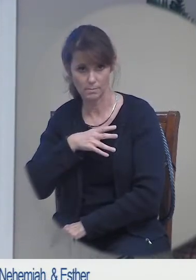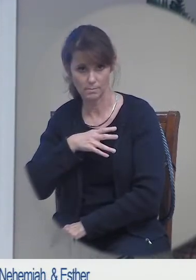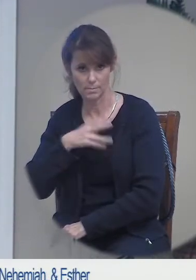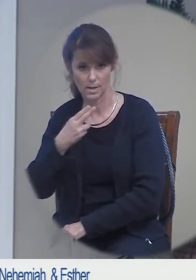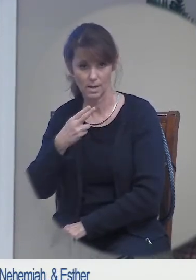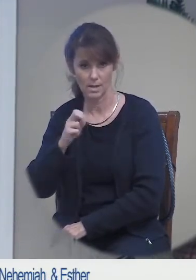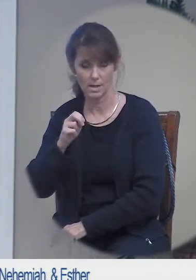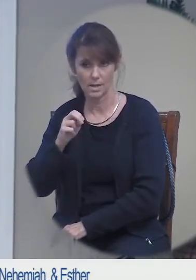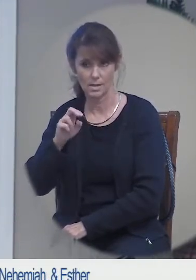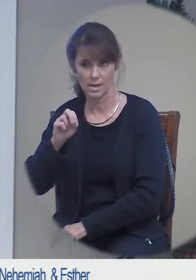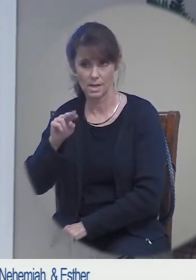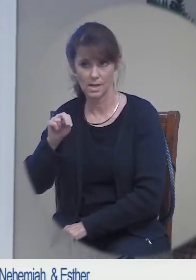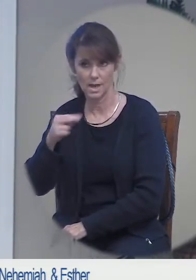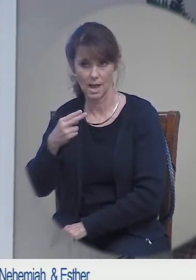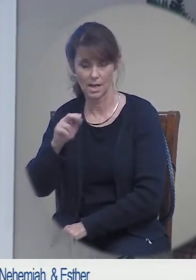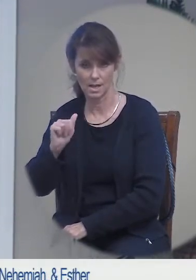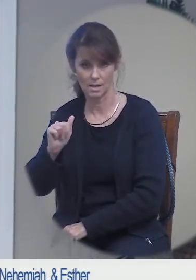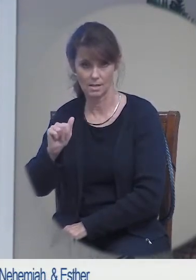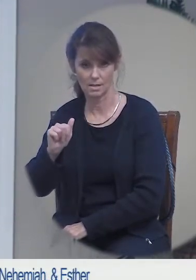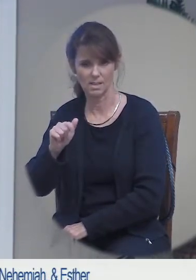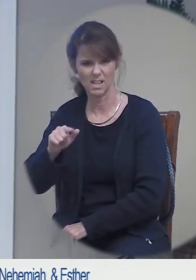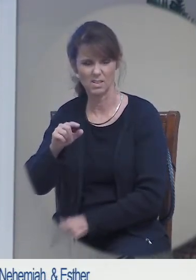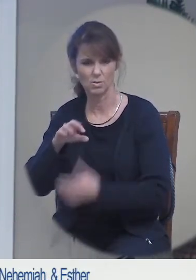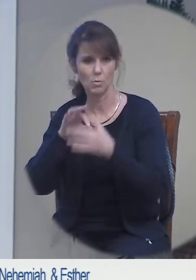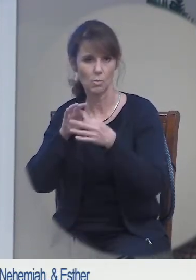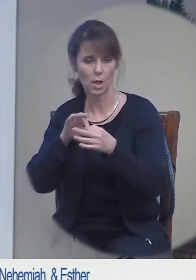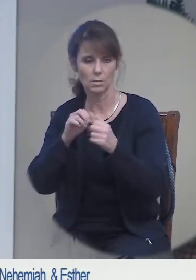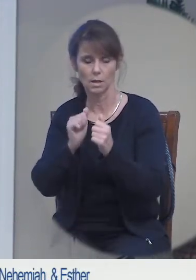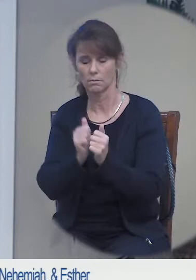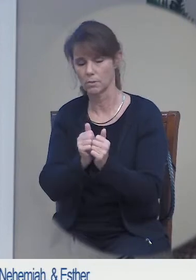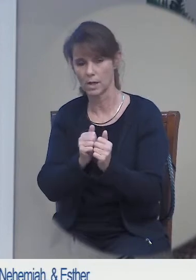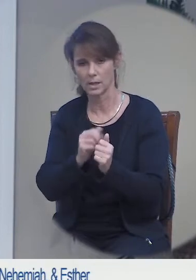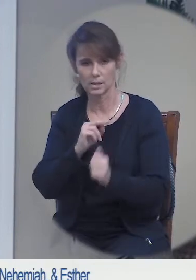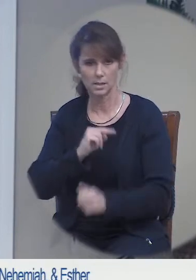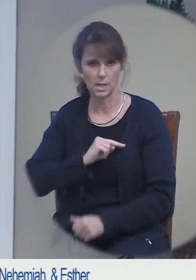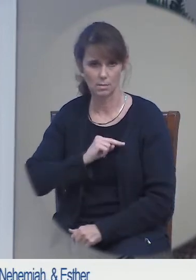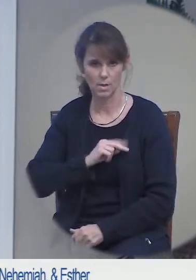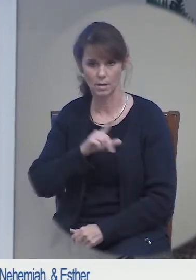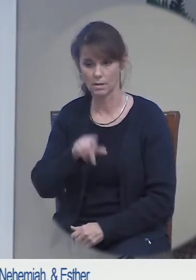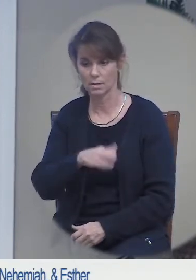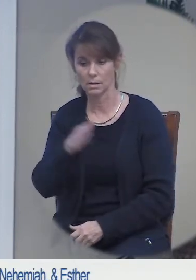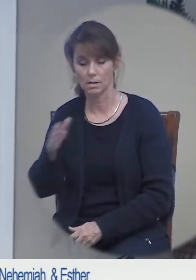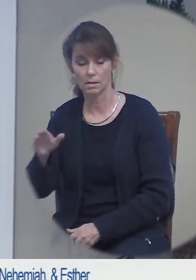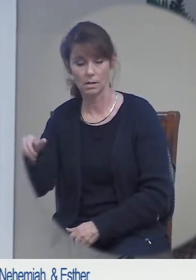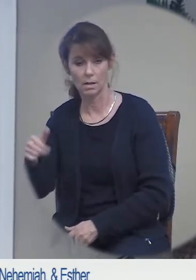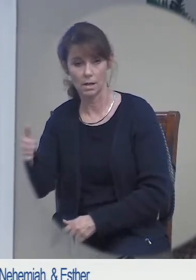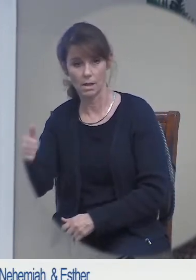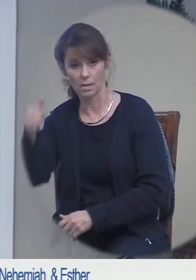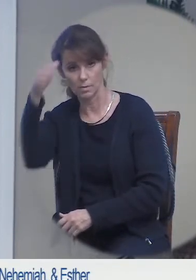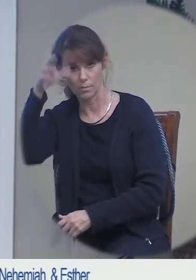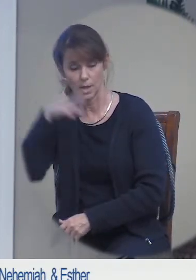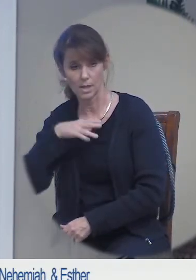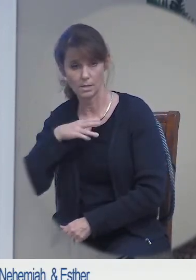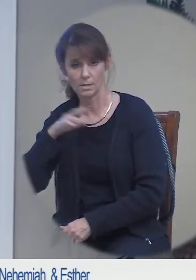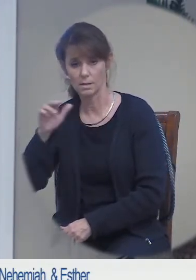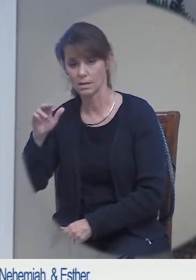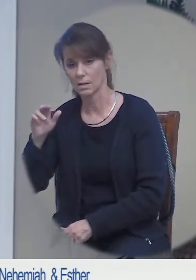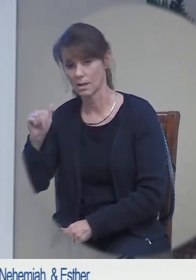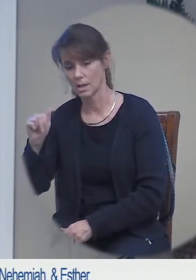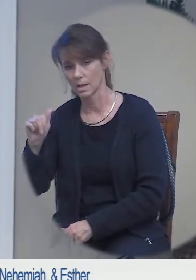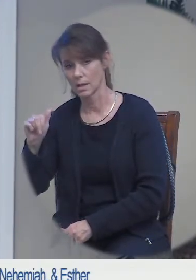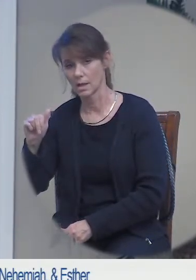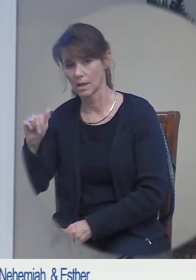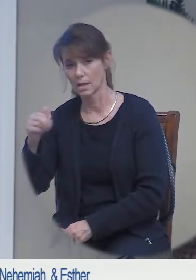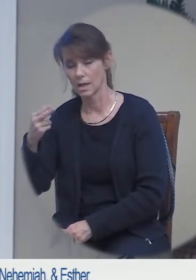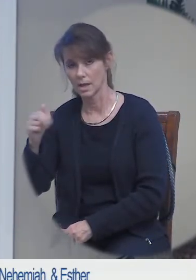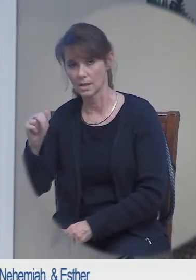that appears to be some relative of Nehemiah. But then he also mentions Hanani. Now, let me ask you this. If